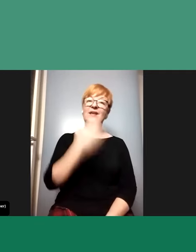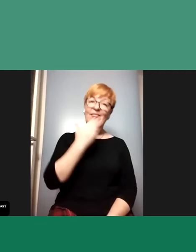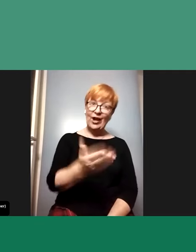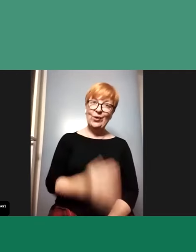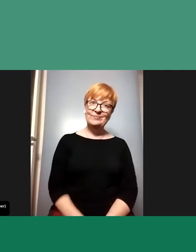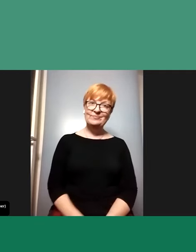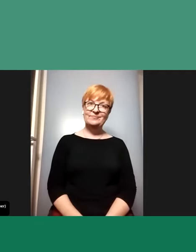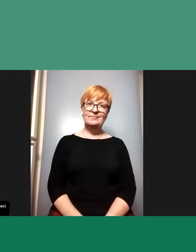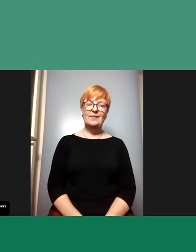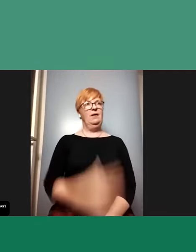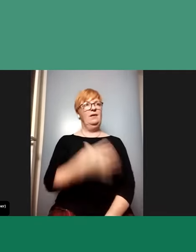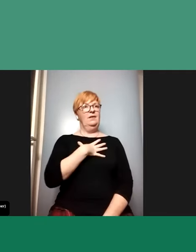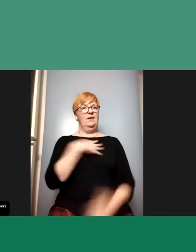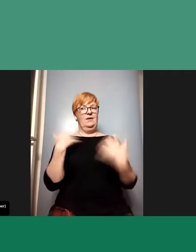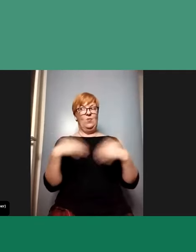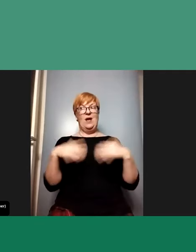Wow.